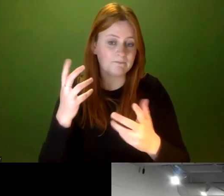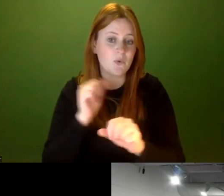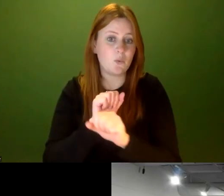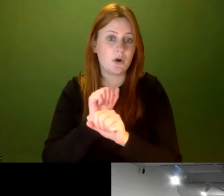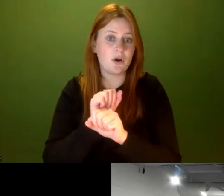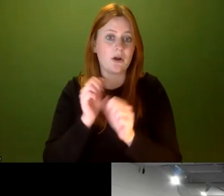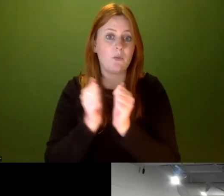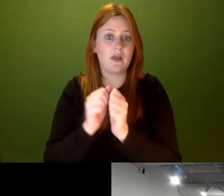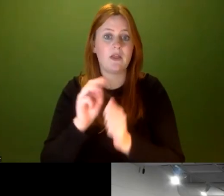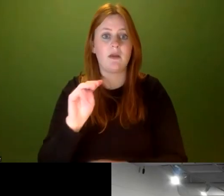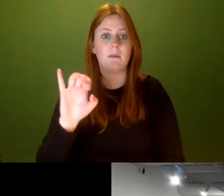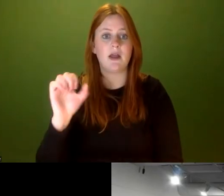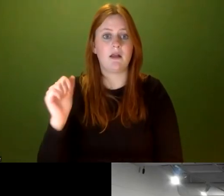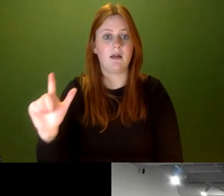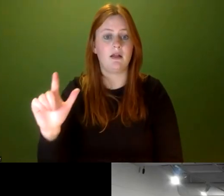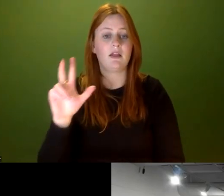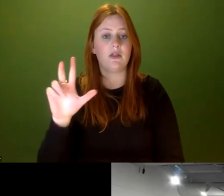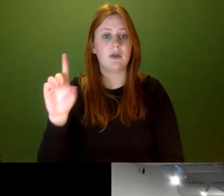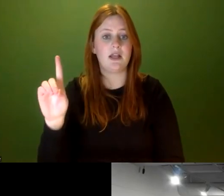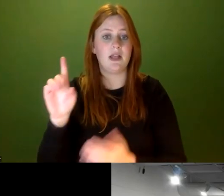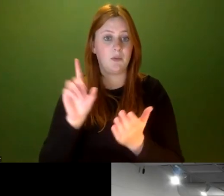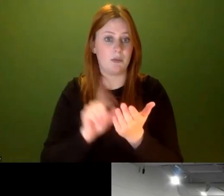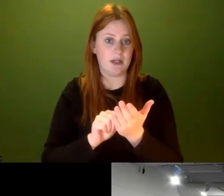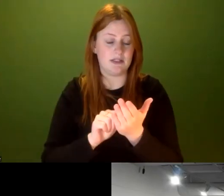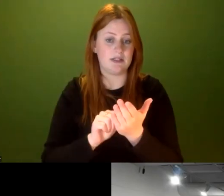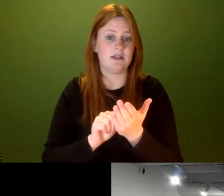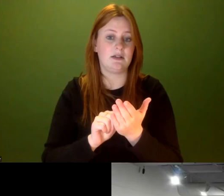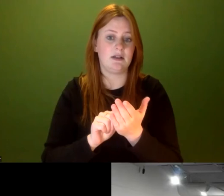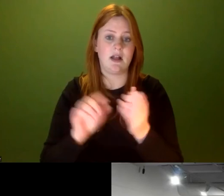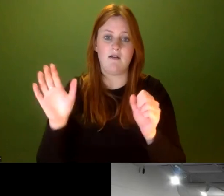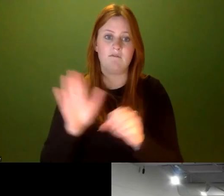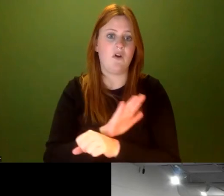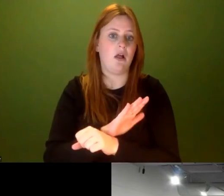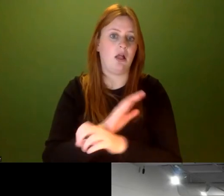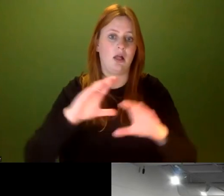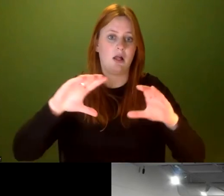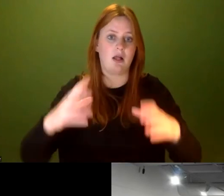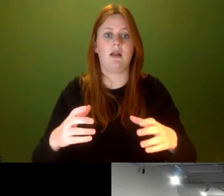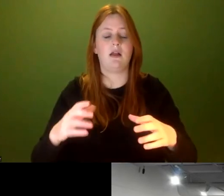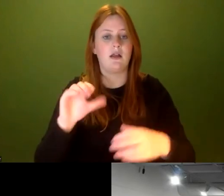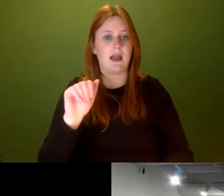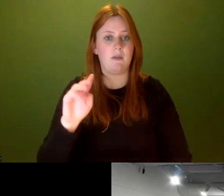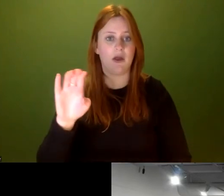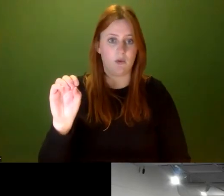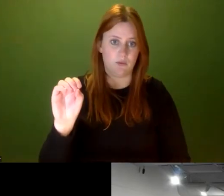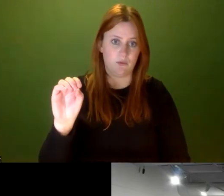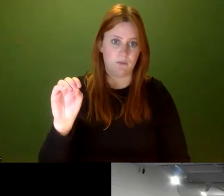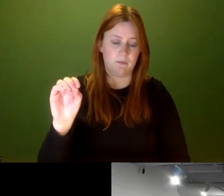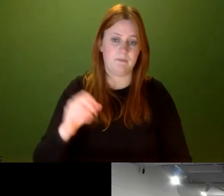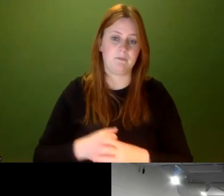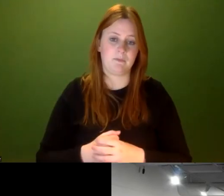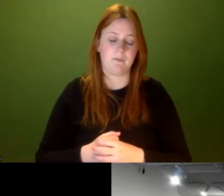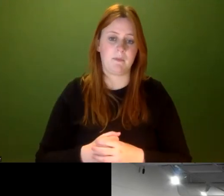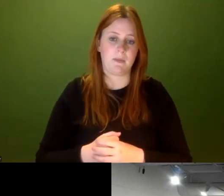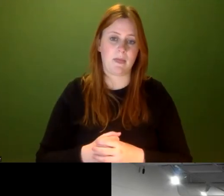Michael to ultimately 3D print a whole set of those cameos. And